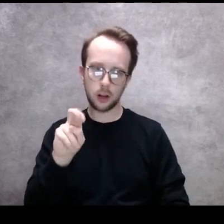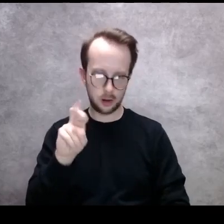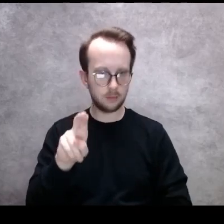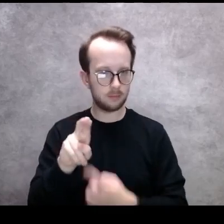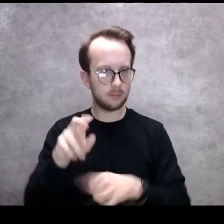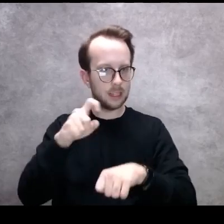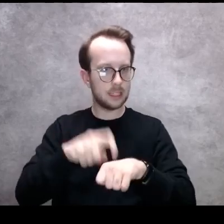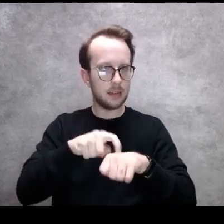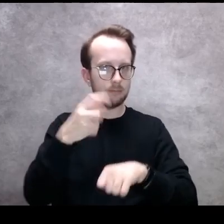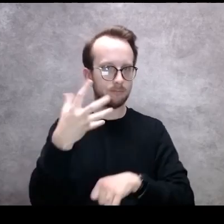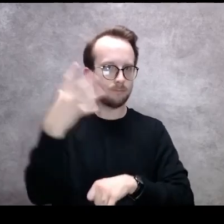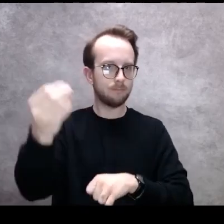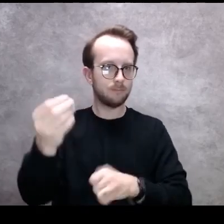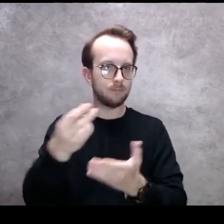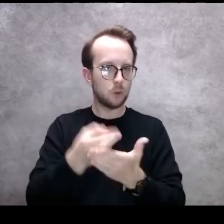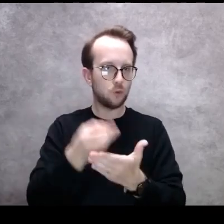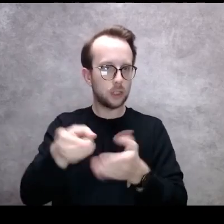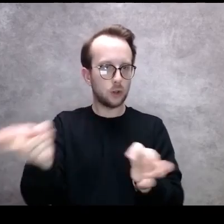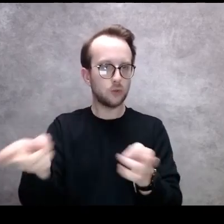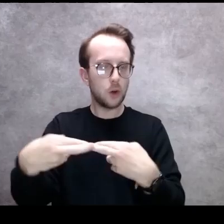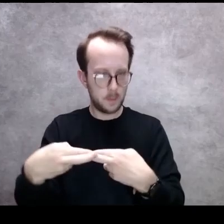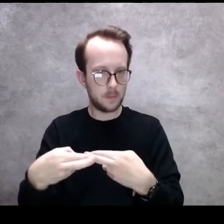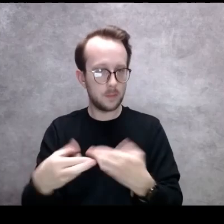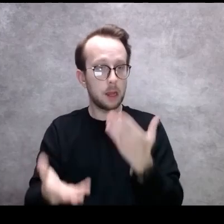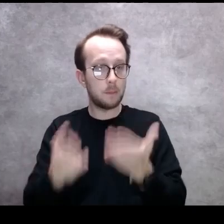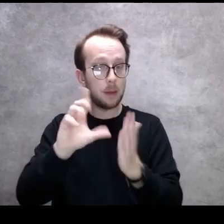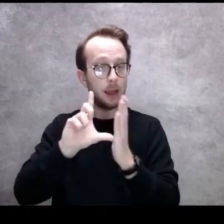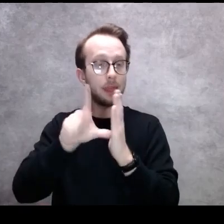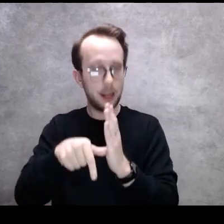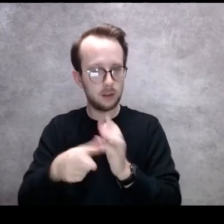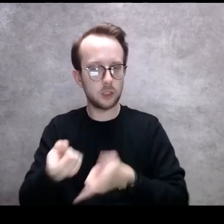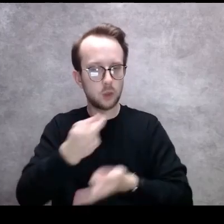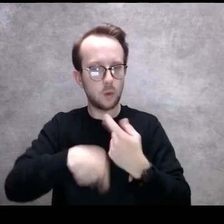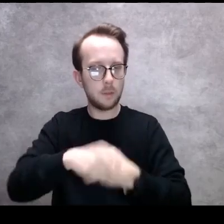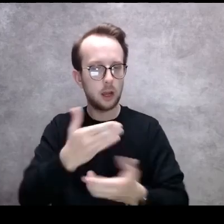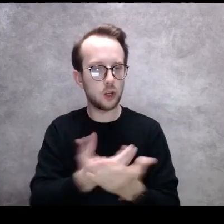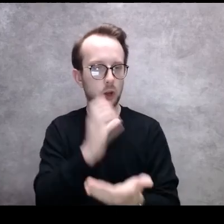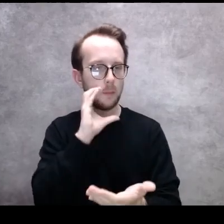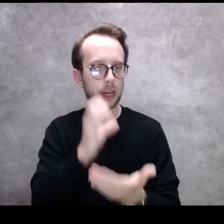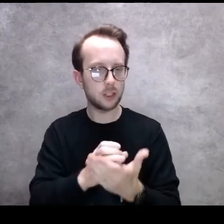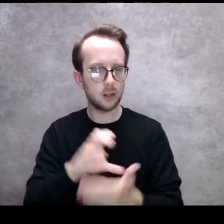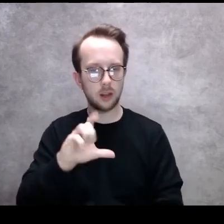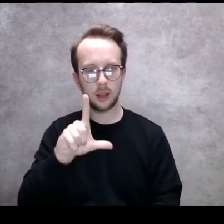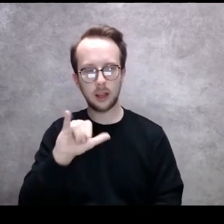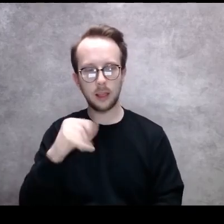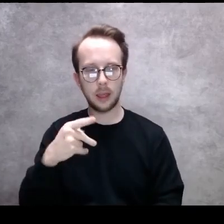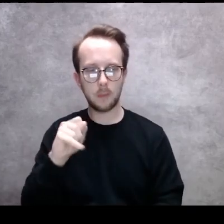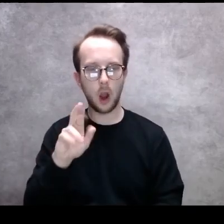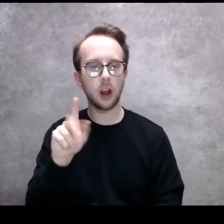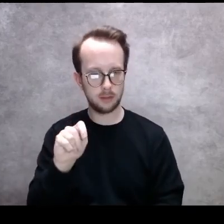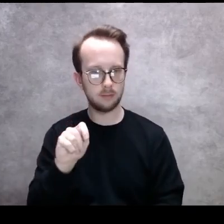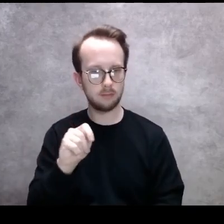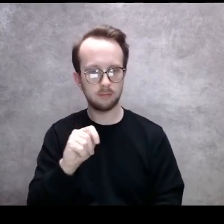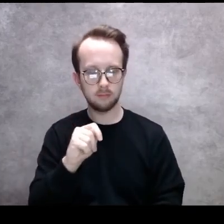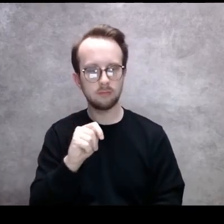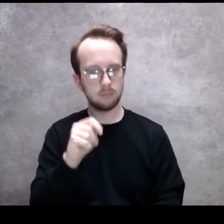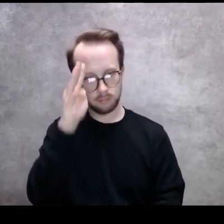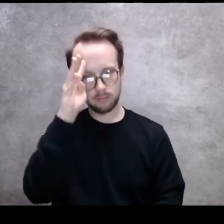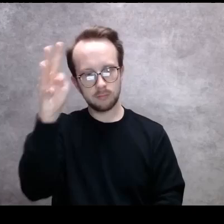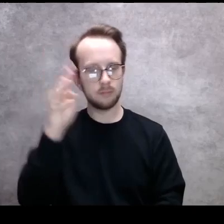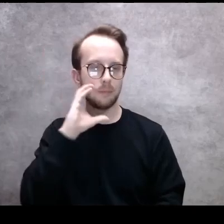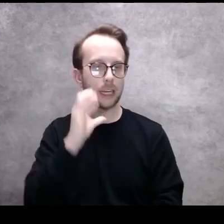classroom, but this picture may be switched to a clip art picture of a classroom that represents Miss Turner's room instead